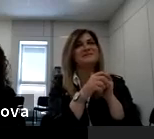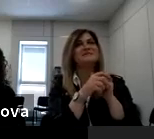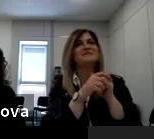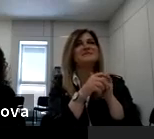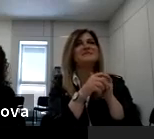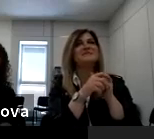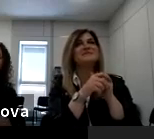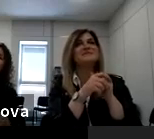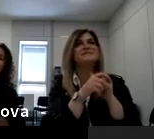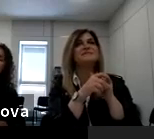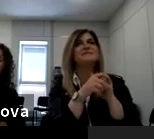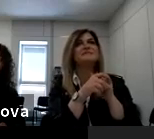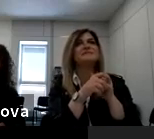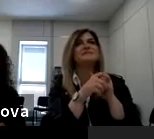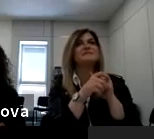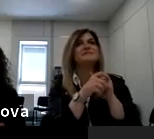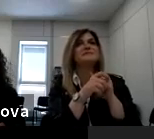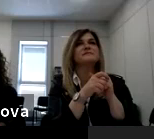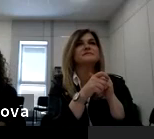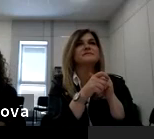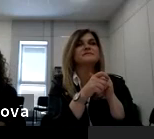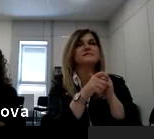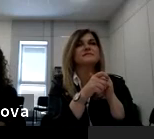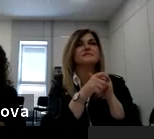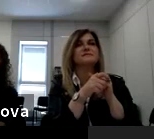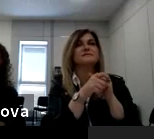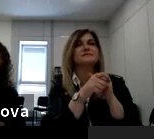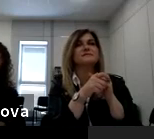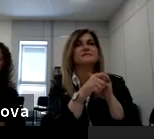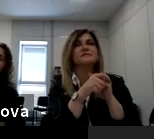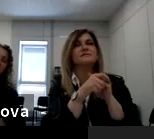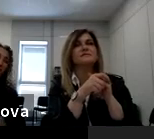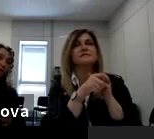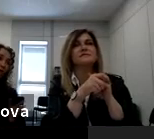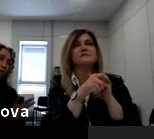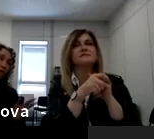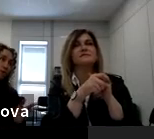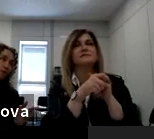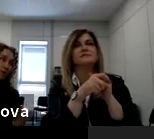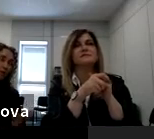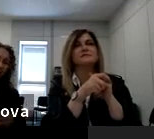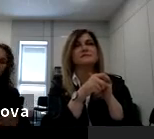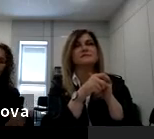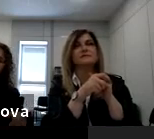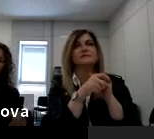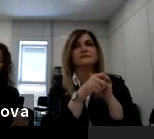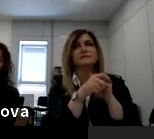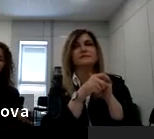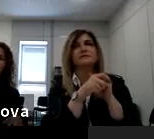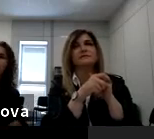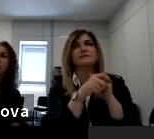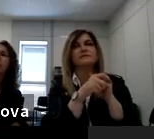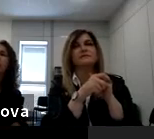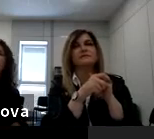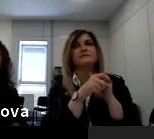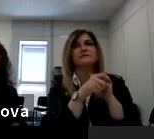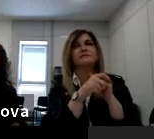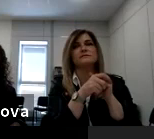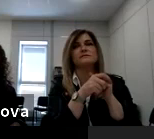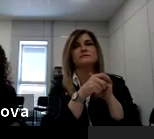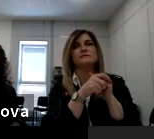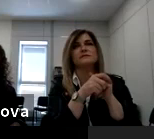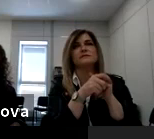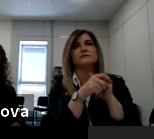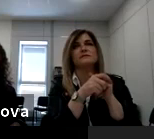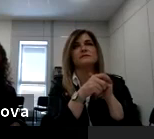is toroidal optic, 3 per 180, but actually it is really much more bigger because if it